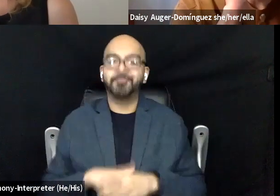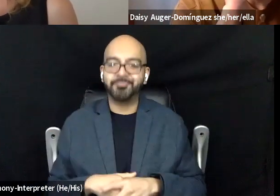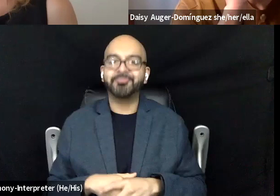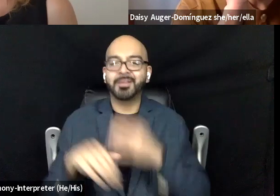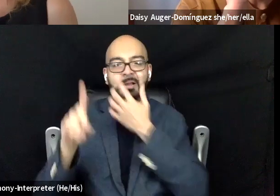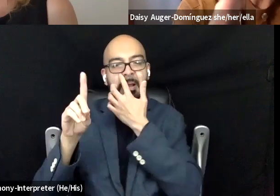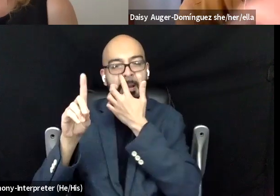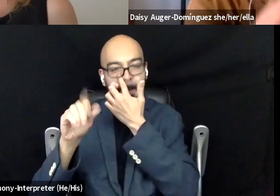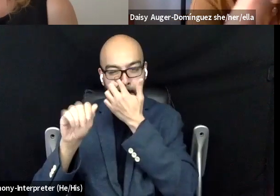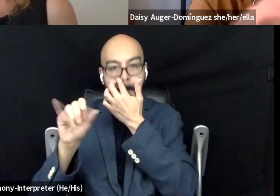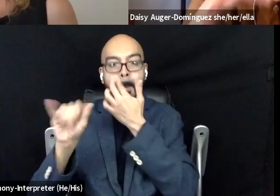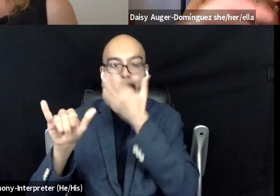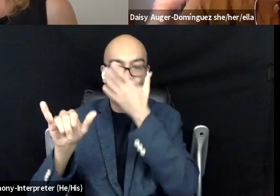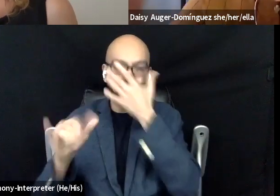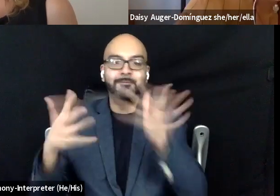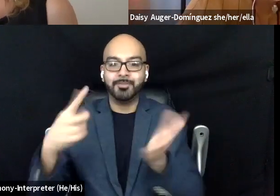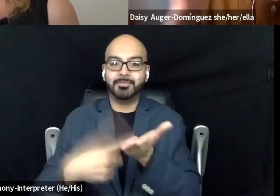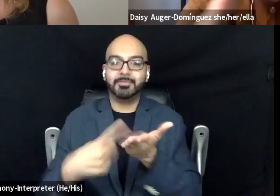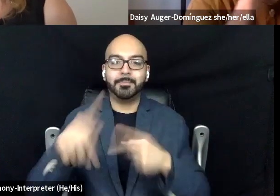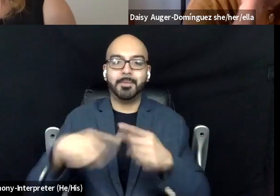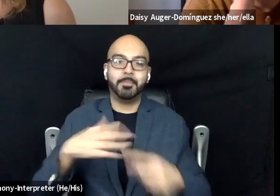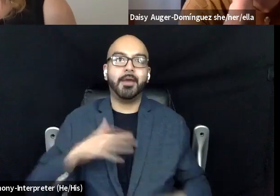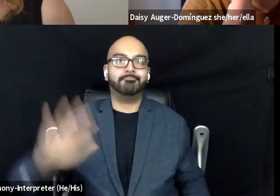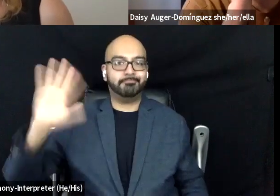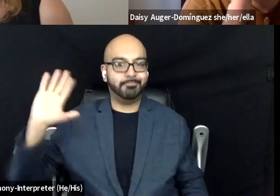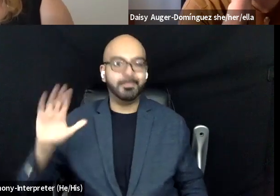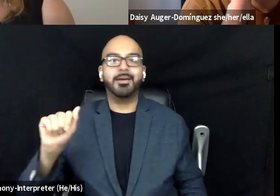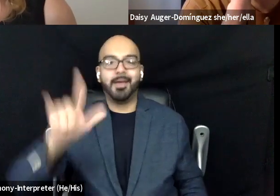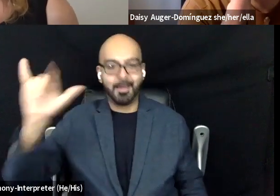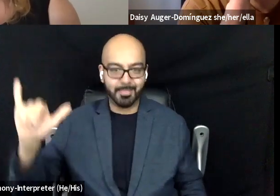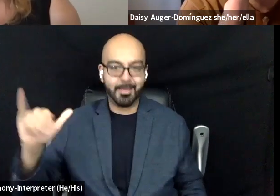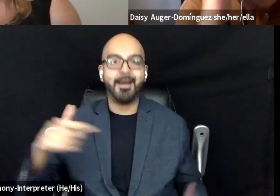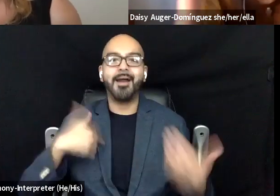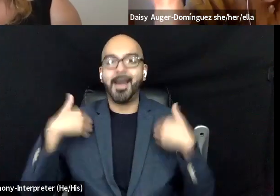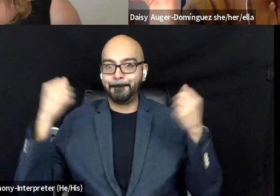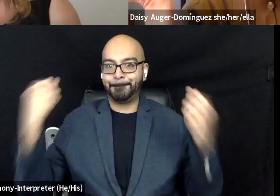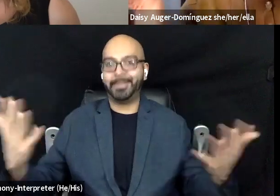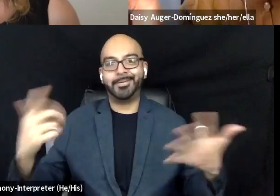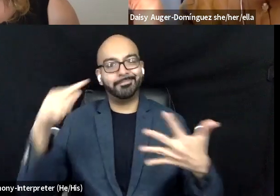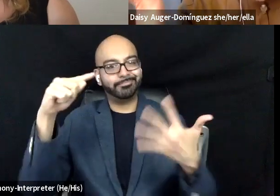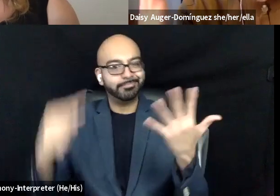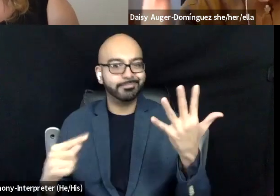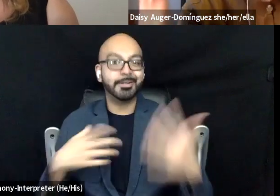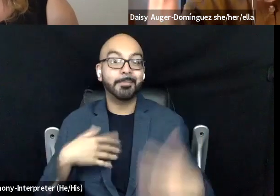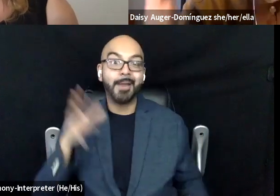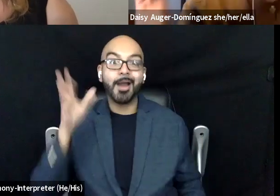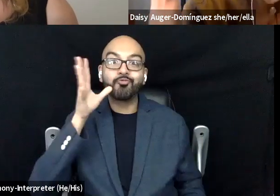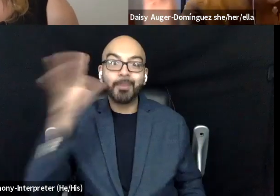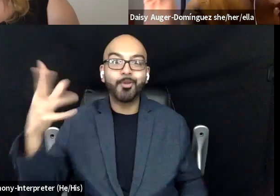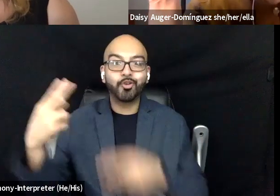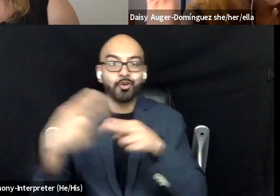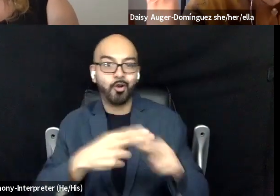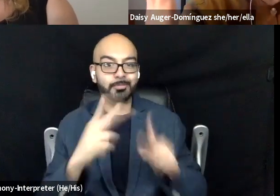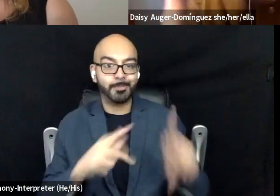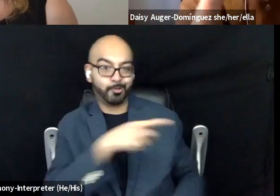my early allies, but I've had a lot of allies throughout my life. And you know, my grandmother would call them angels, right? That showed up at different